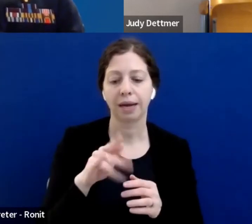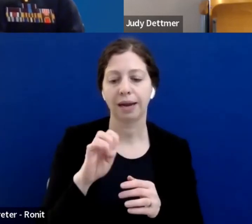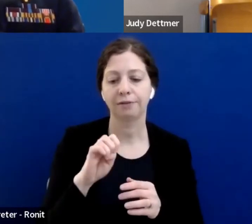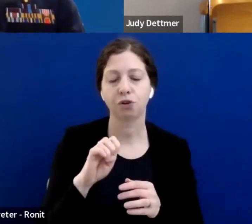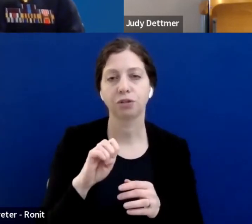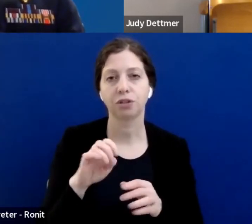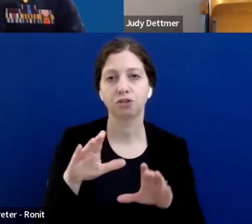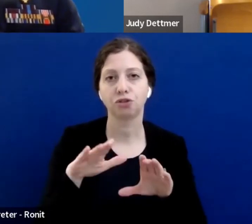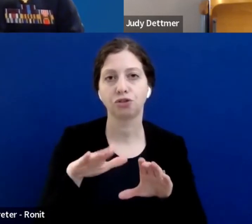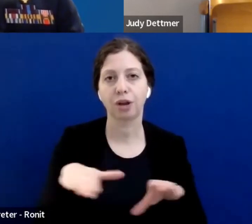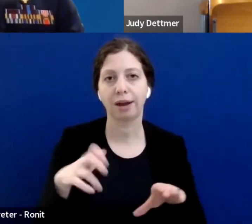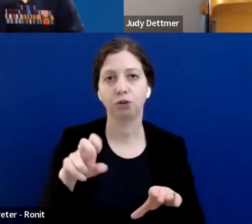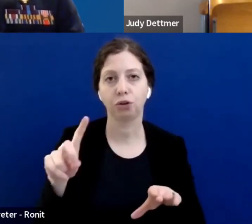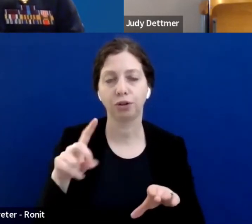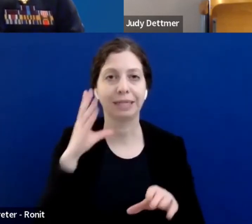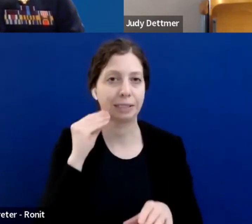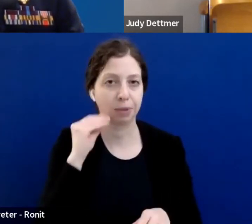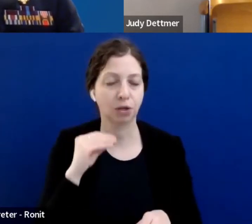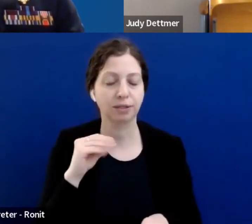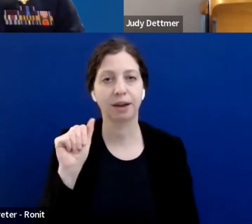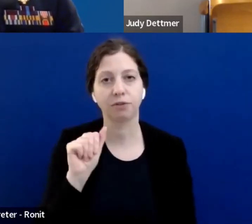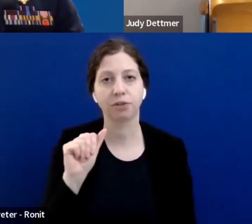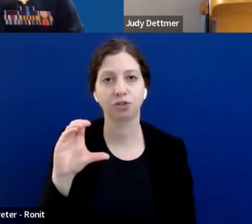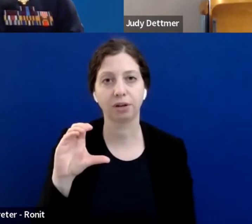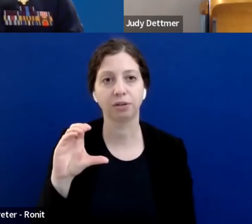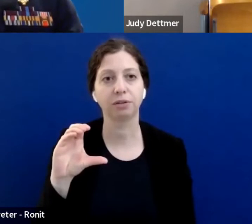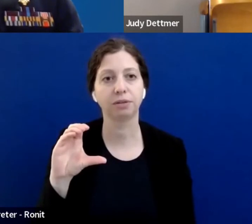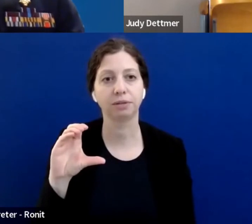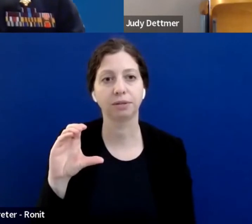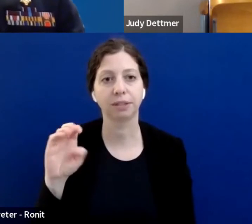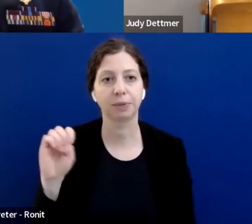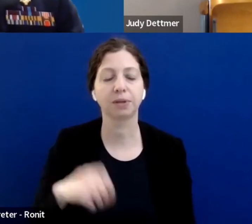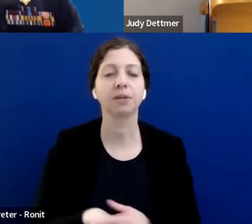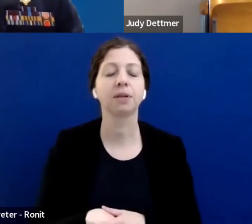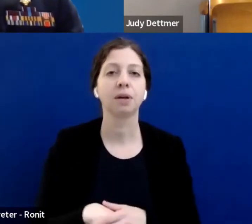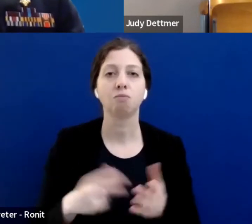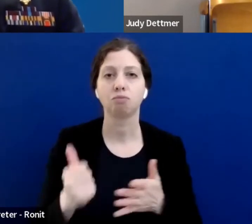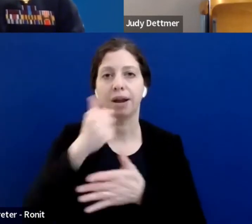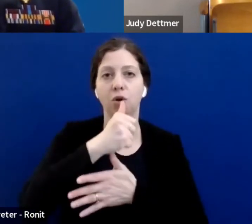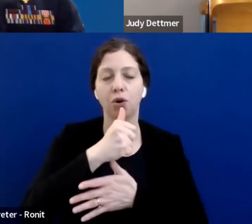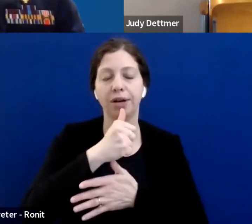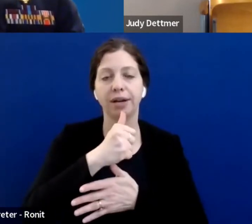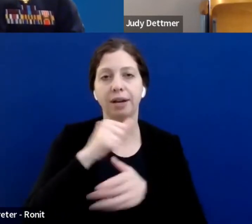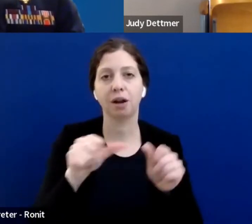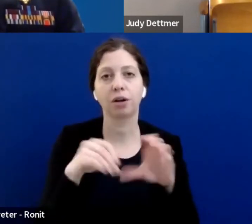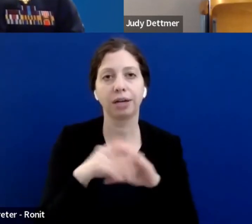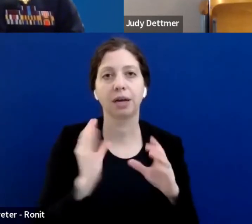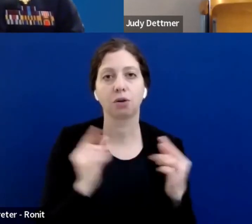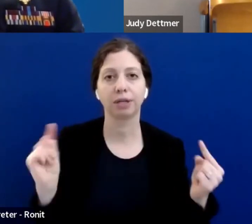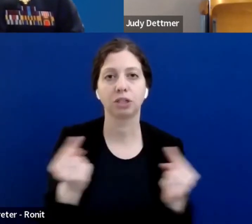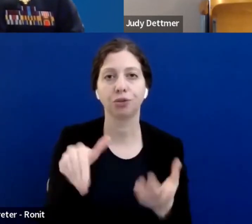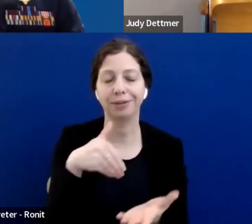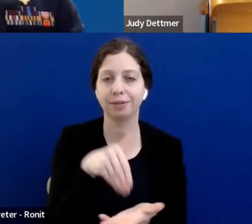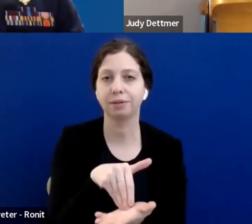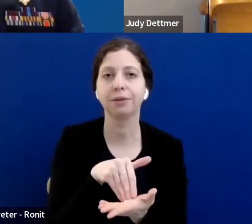experiences is it's a priority area within our injury center.